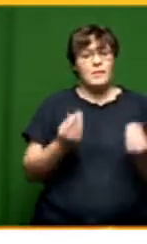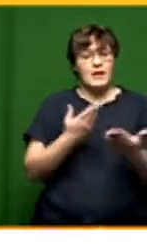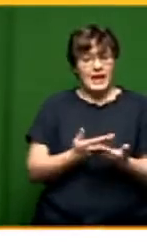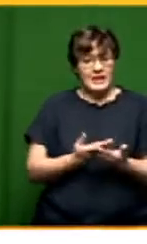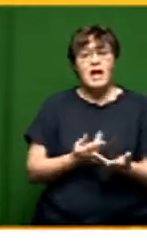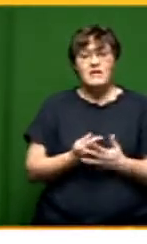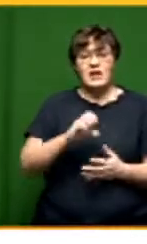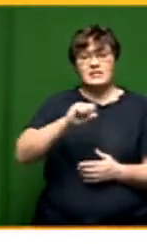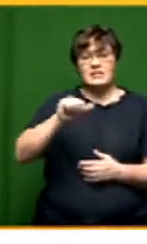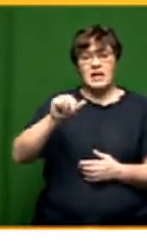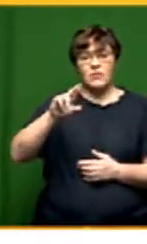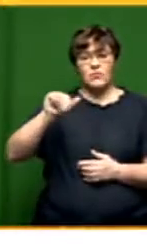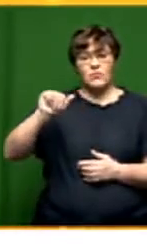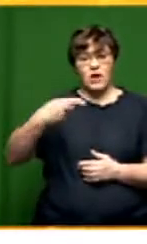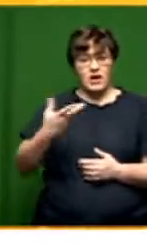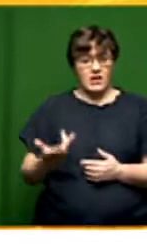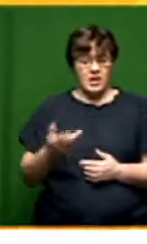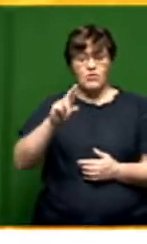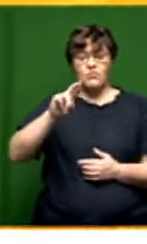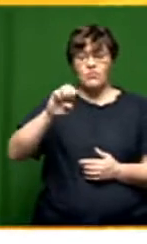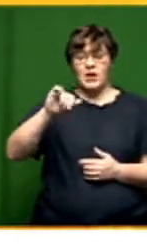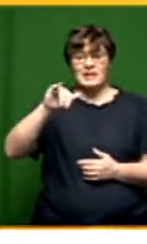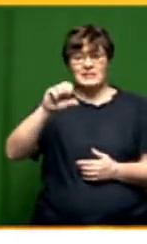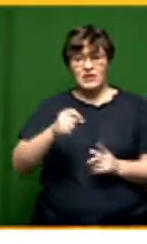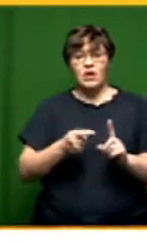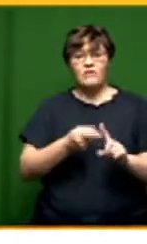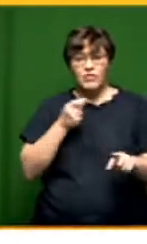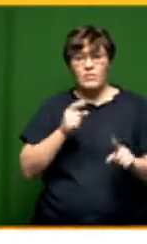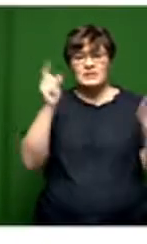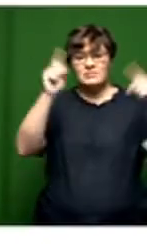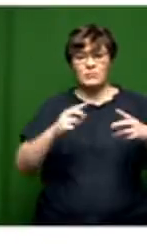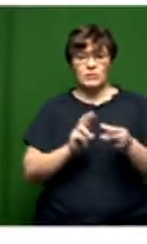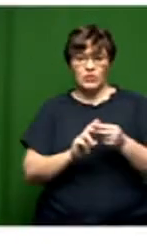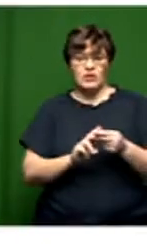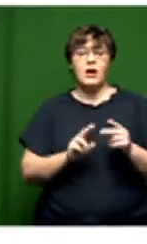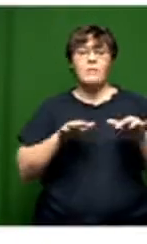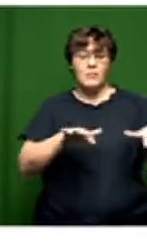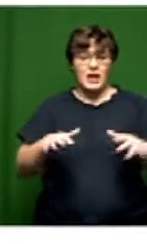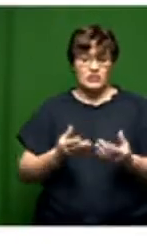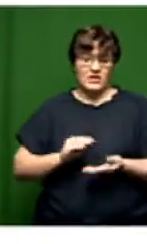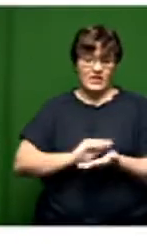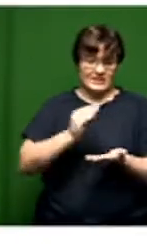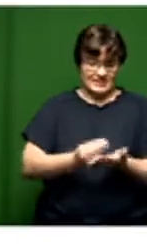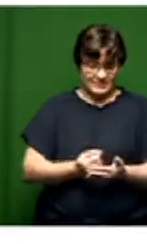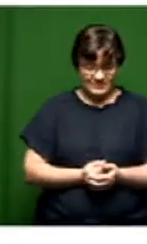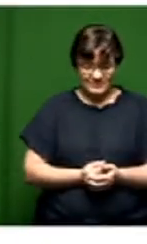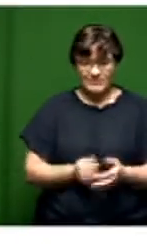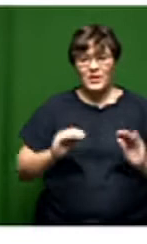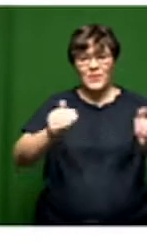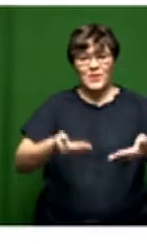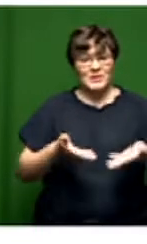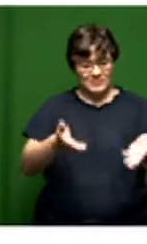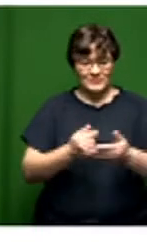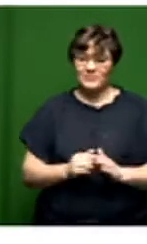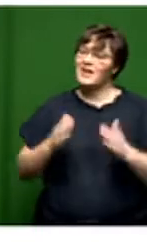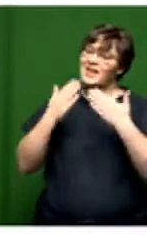a gender dynamics specialist with the United Nations Population Fund. Thanks so much for your time. Welcome to Morning Live, Sarah.